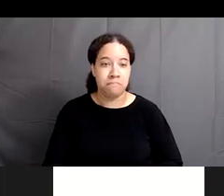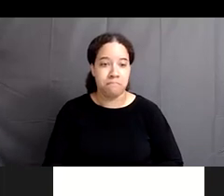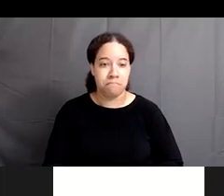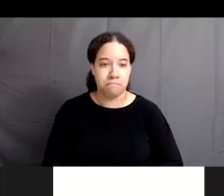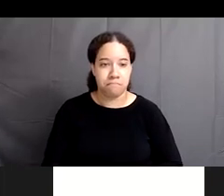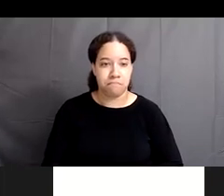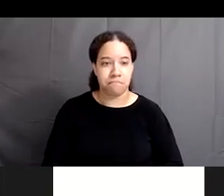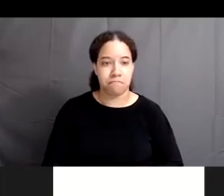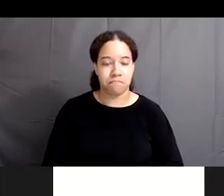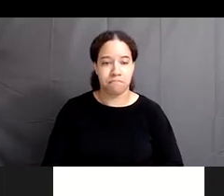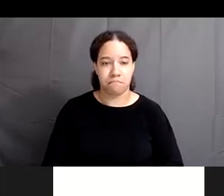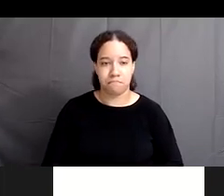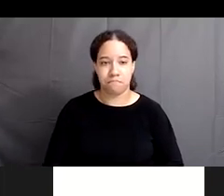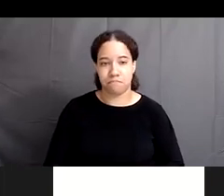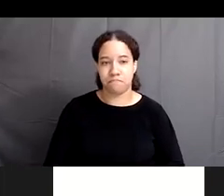access before.